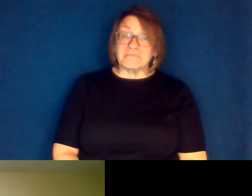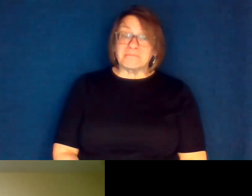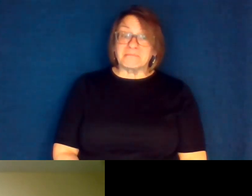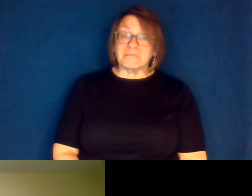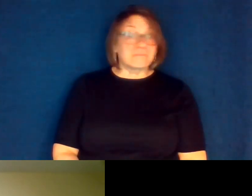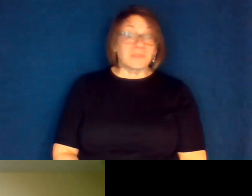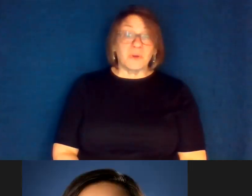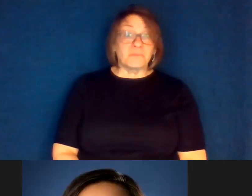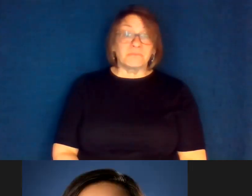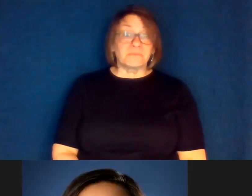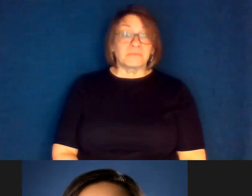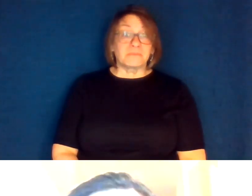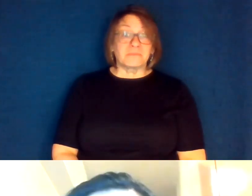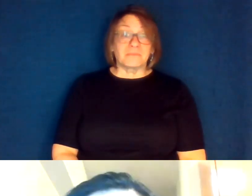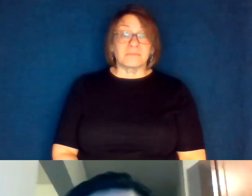No.